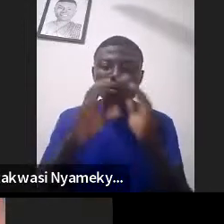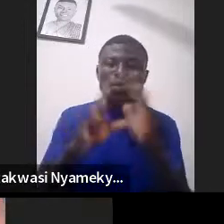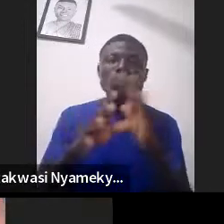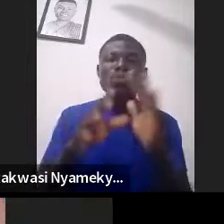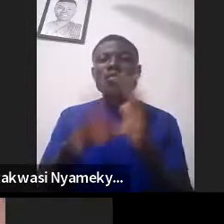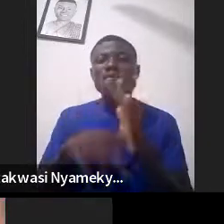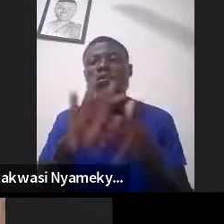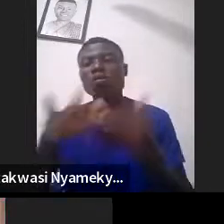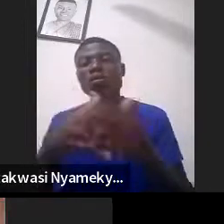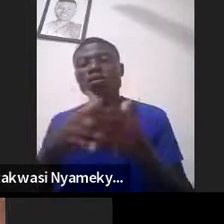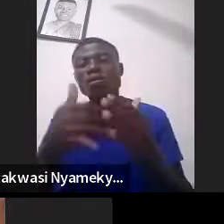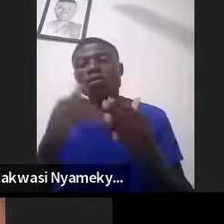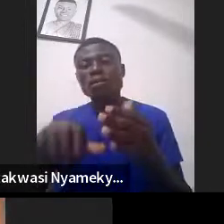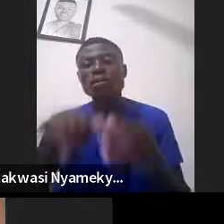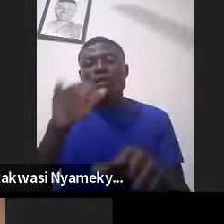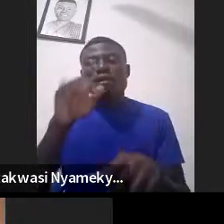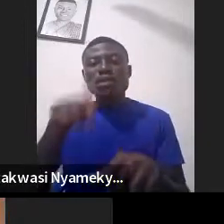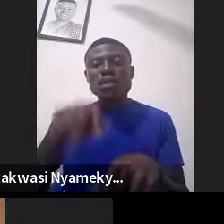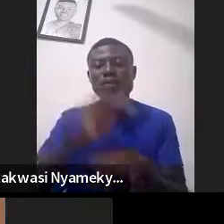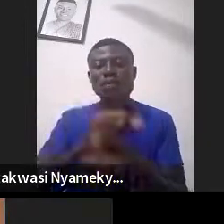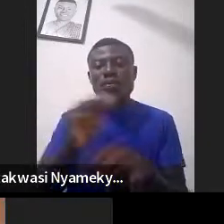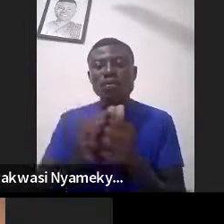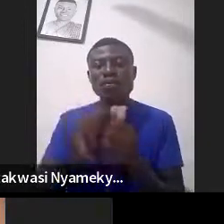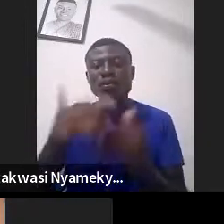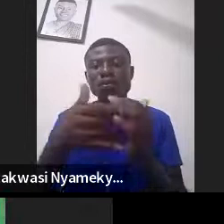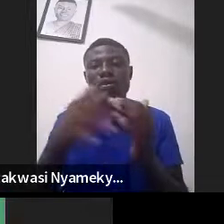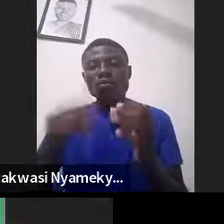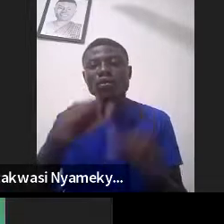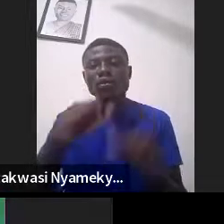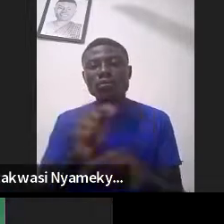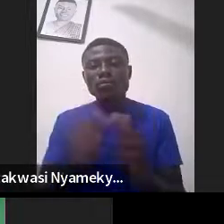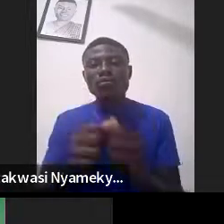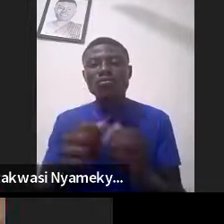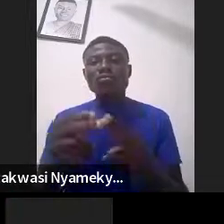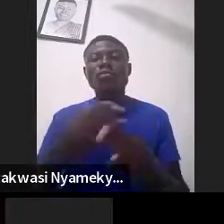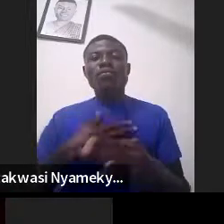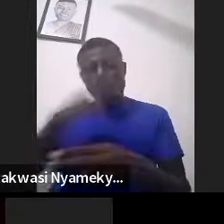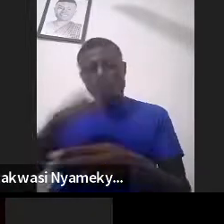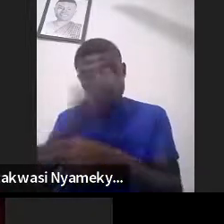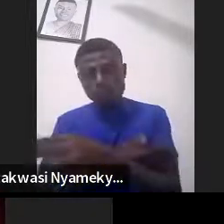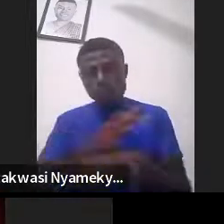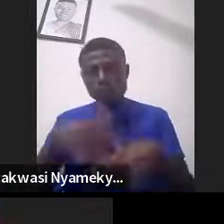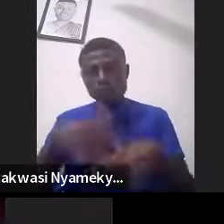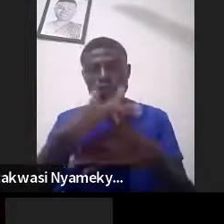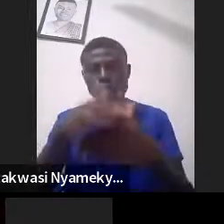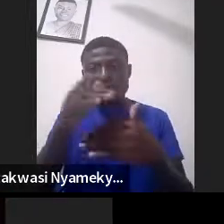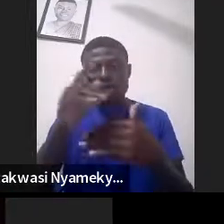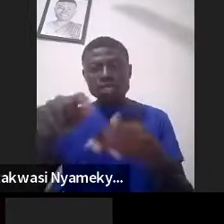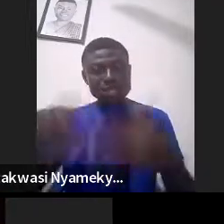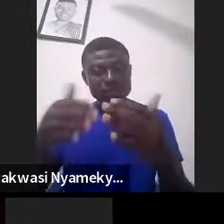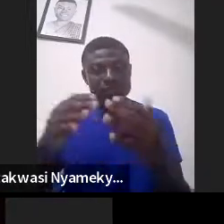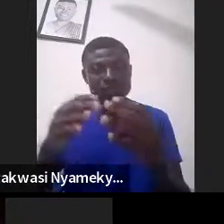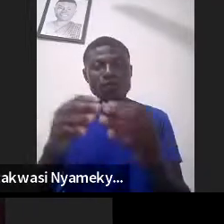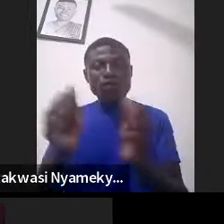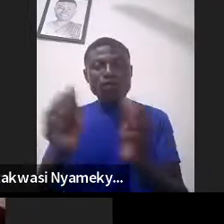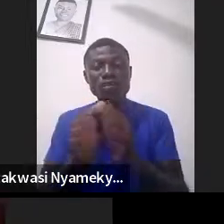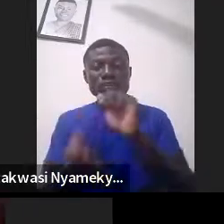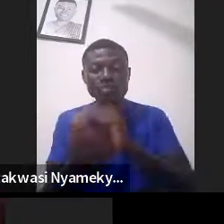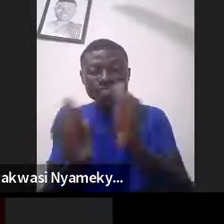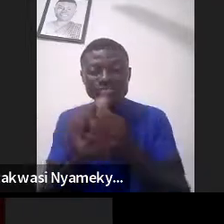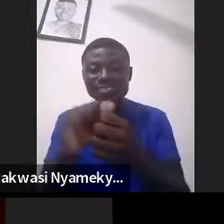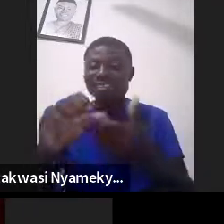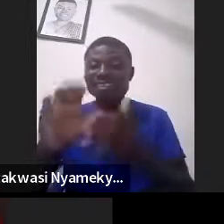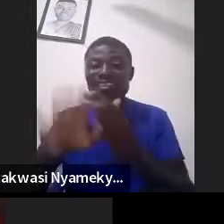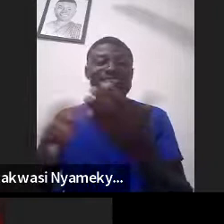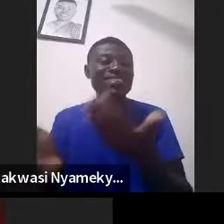the, camera or things like that. So my son, we gave him a Rubik's Cube, and he was able to just